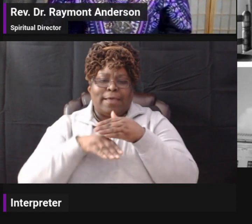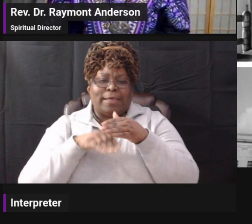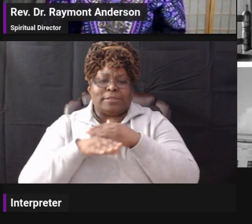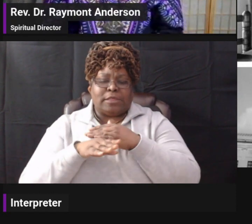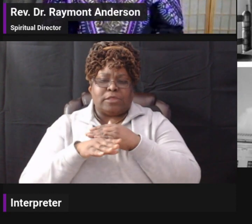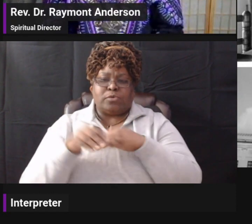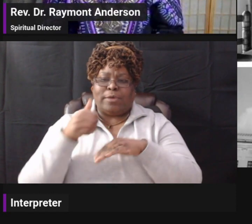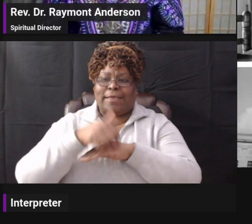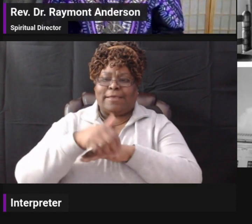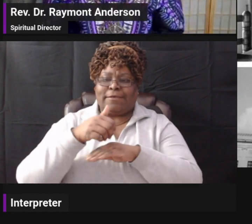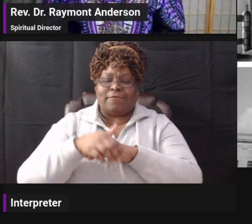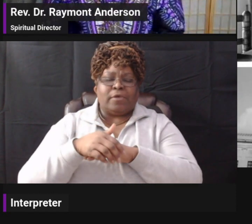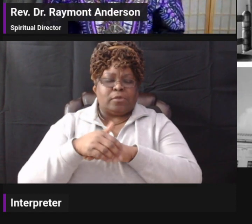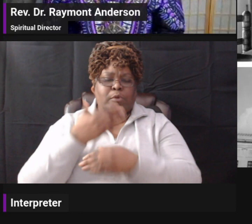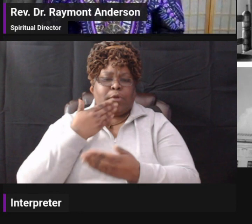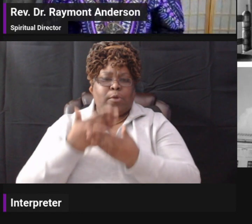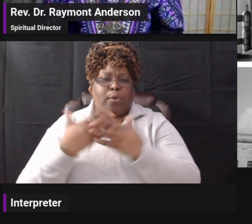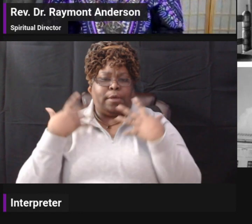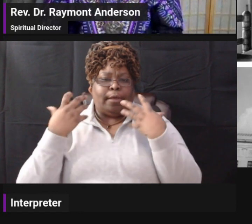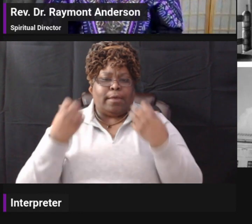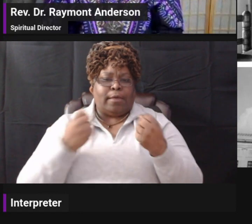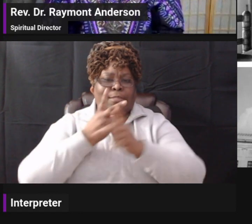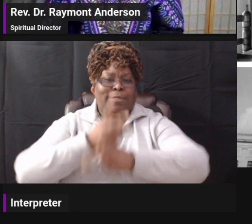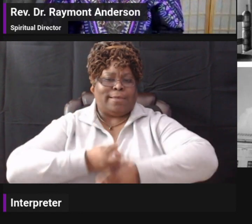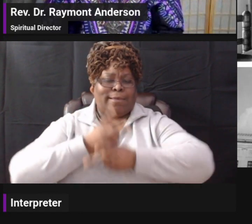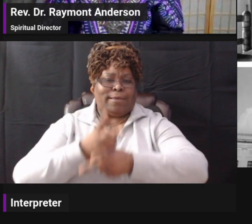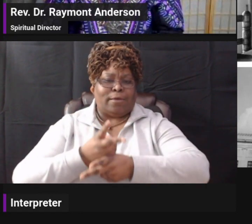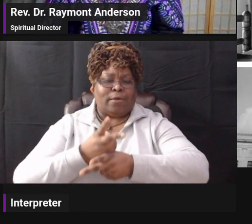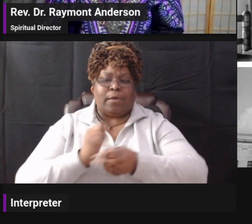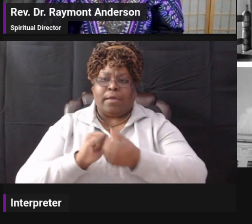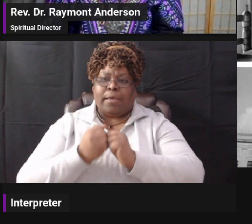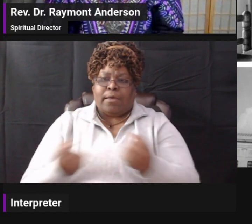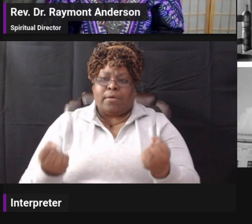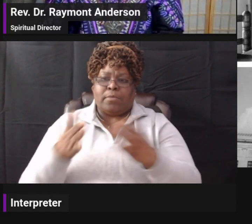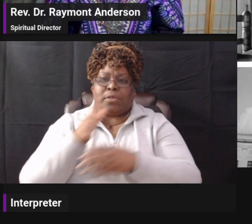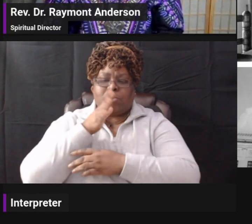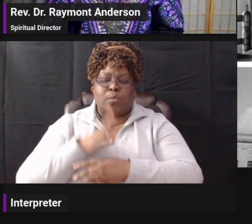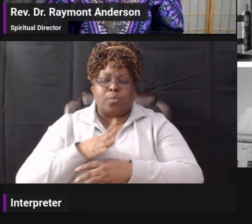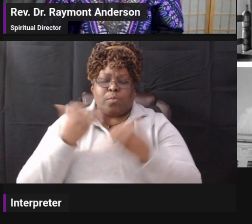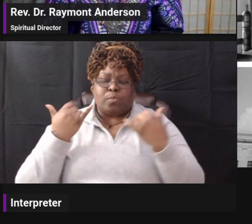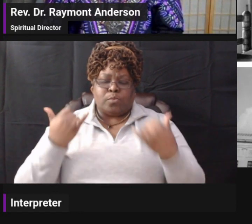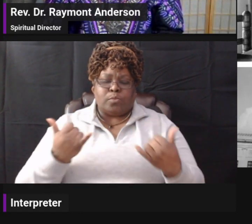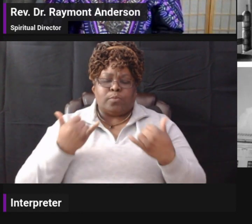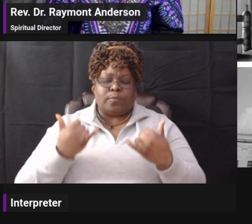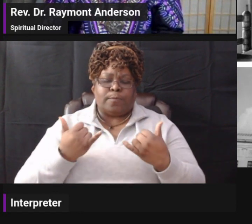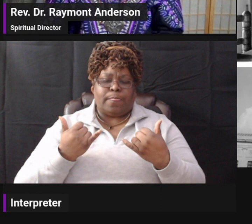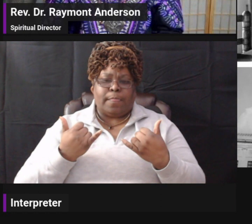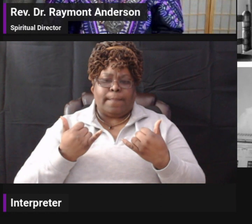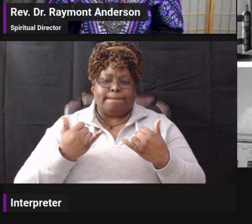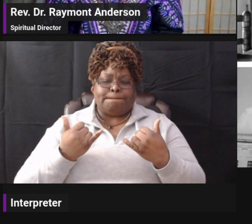has access to effective and adequate health care? How many women